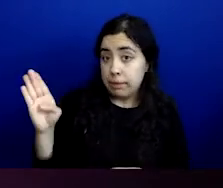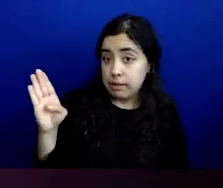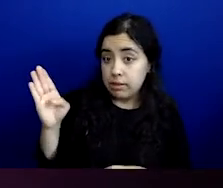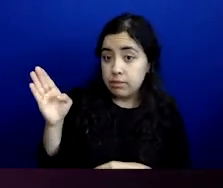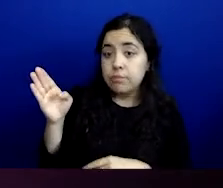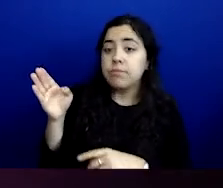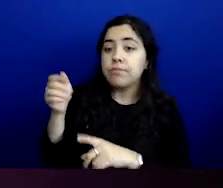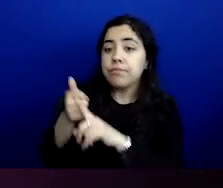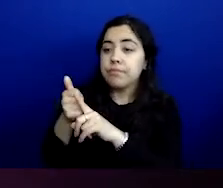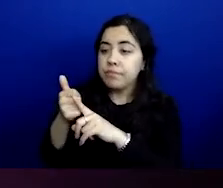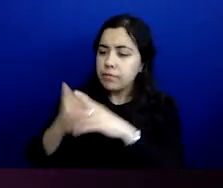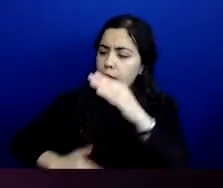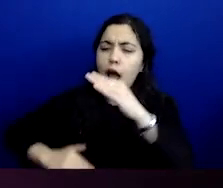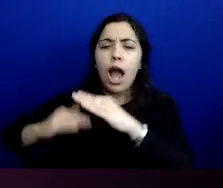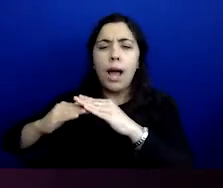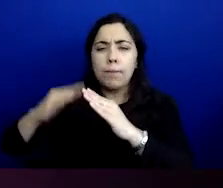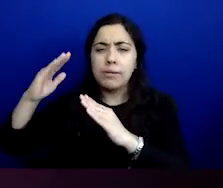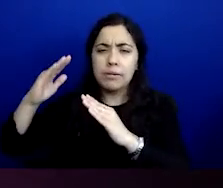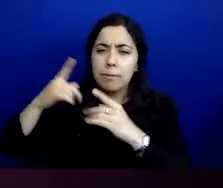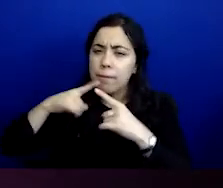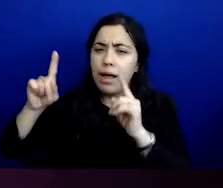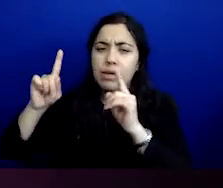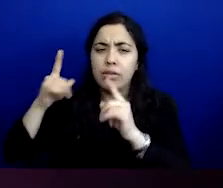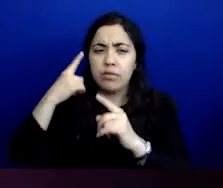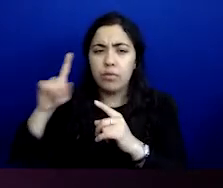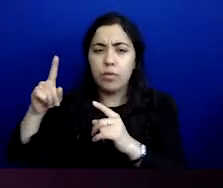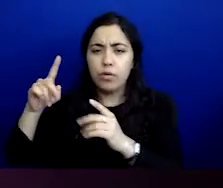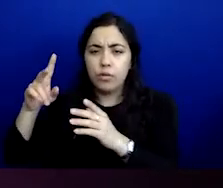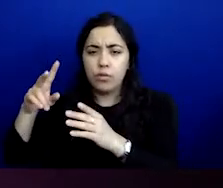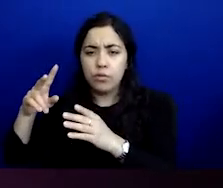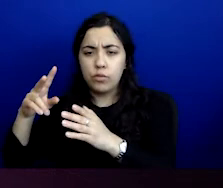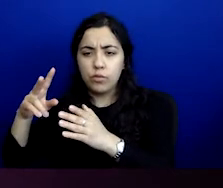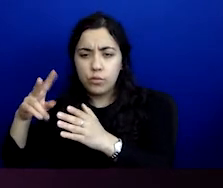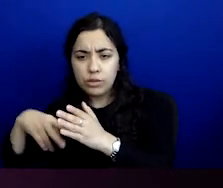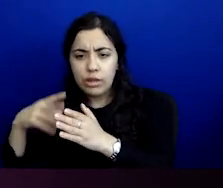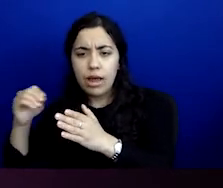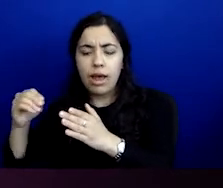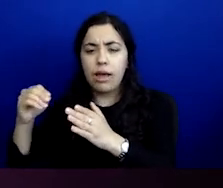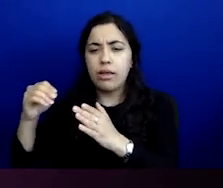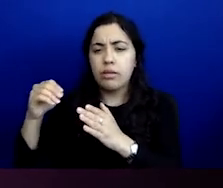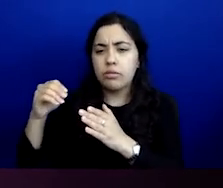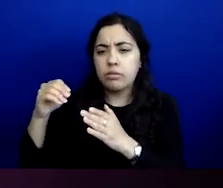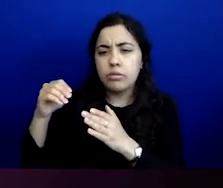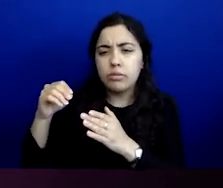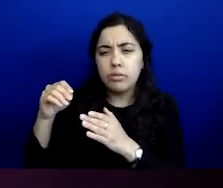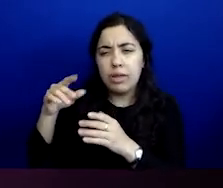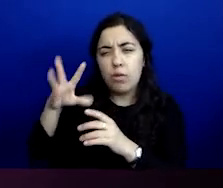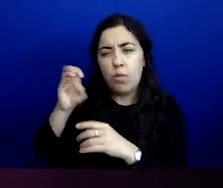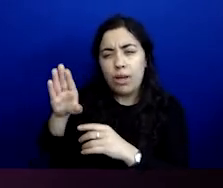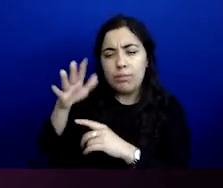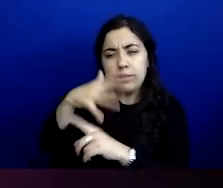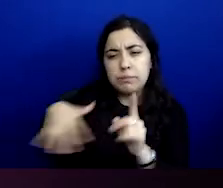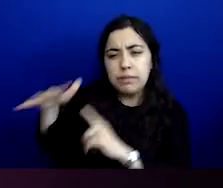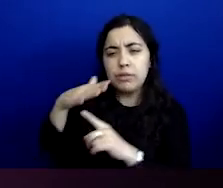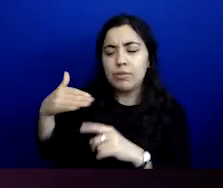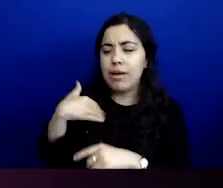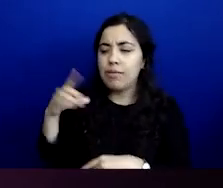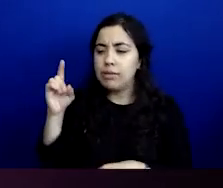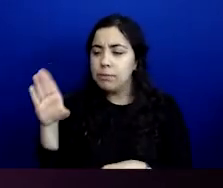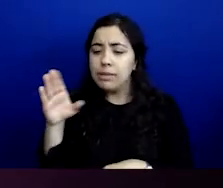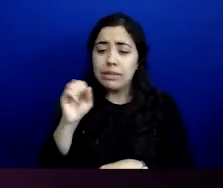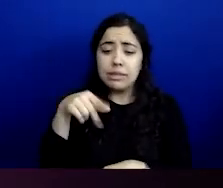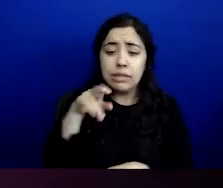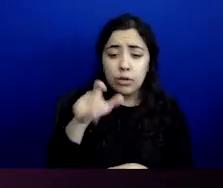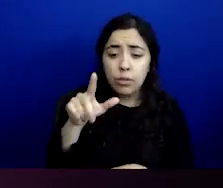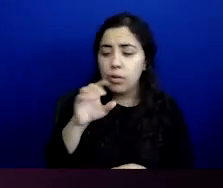that is optimized for both read and write operations in the traditional web space. We've had databases like, SQL,